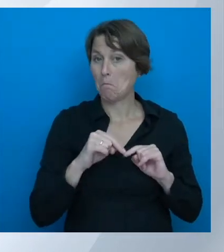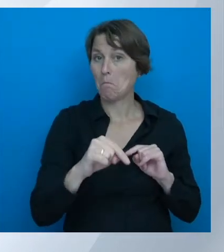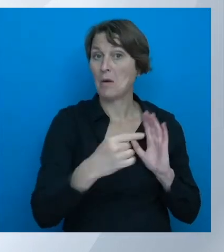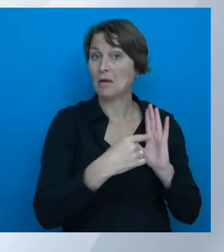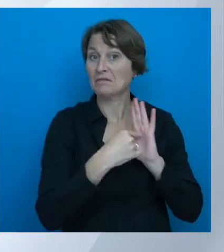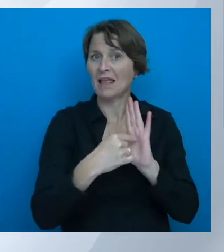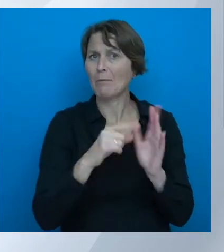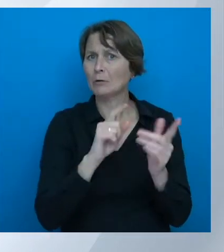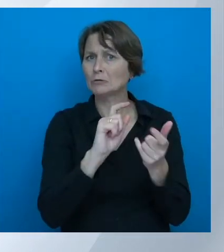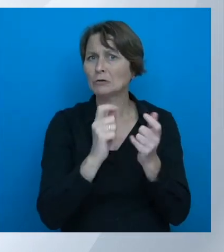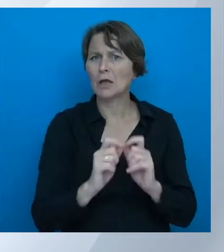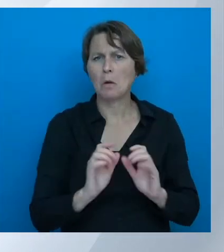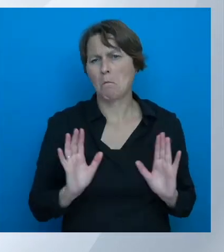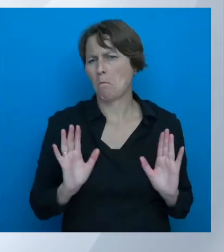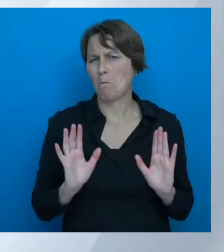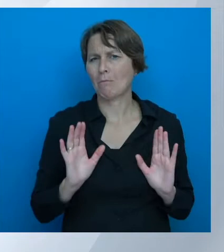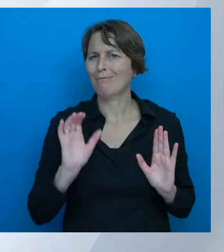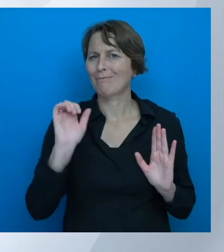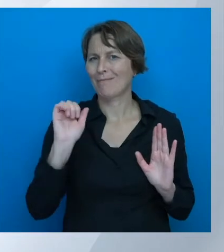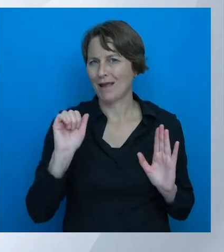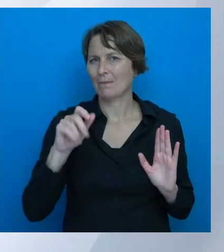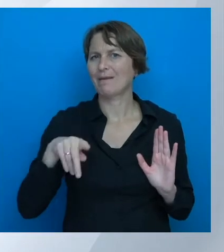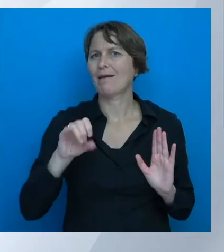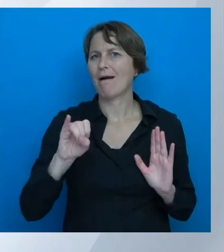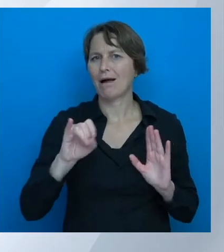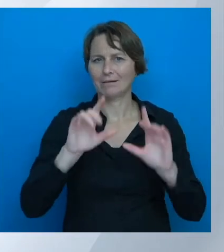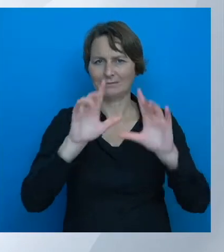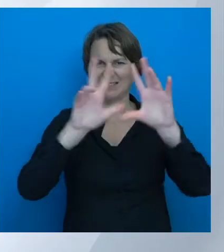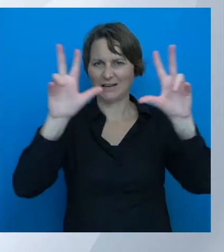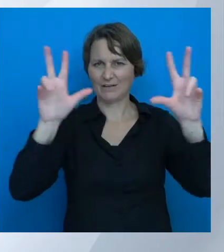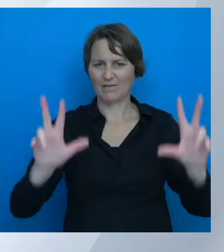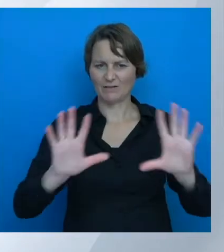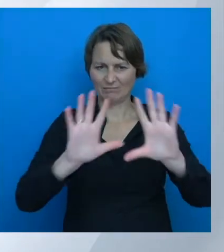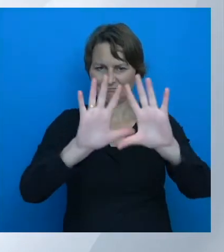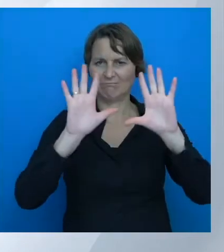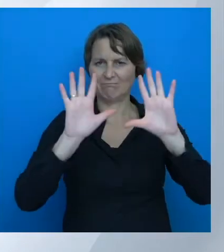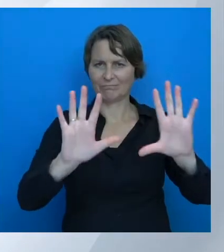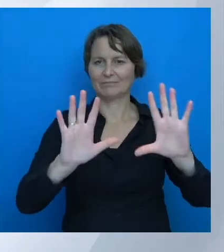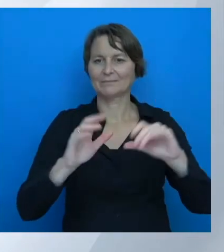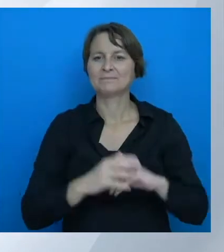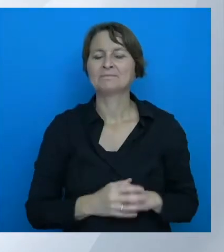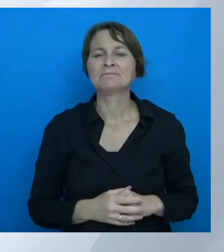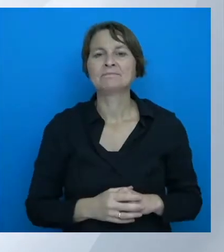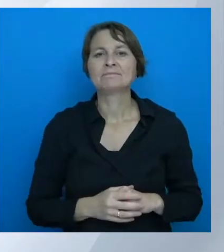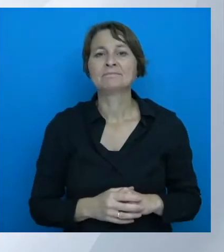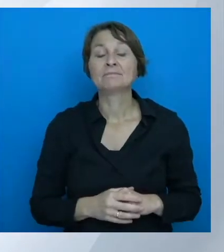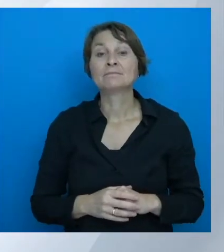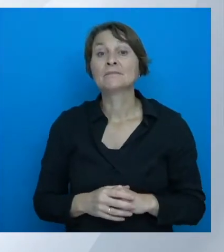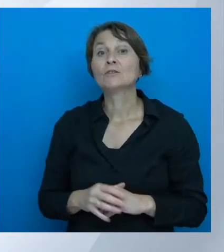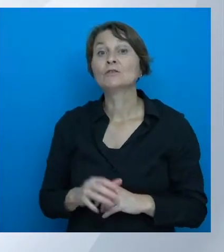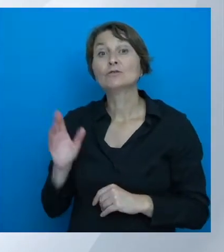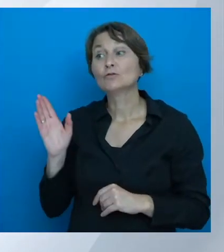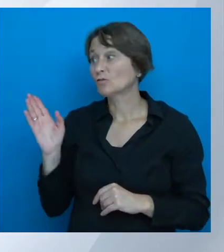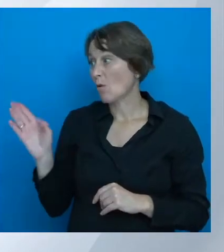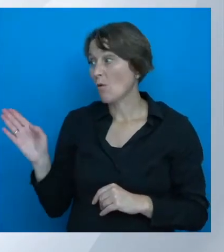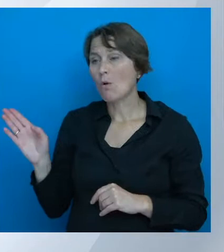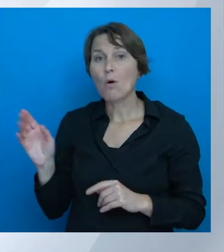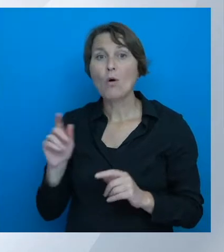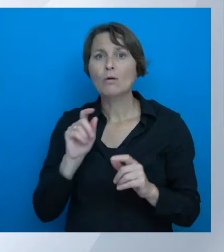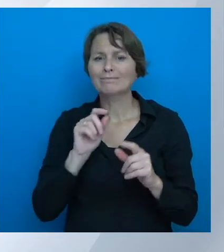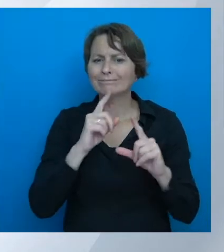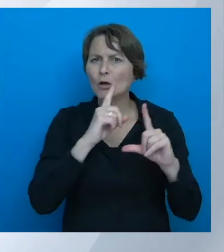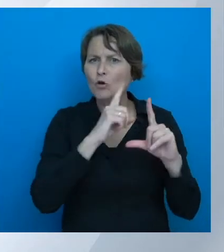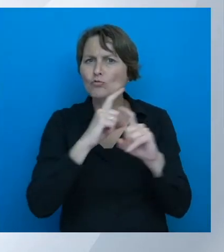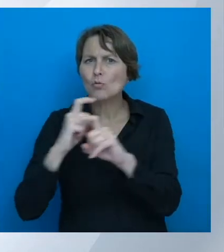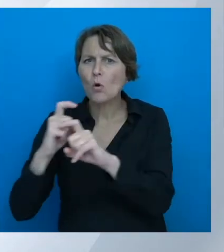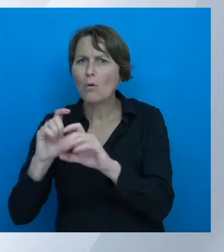It's only the API that we're going to be looking at. And then how I'm getting my code into Azure, just to quickly show you what we